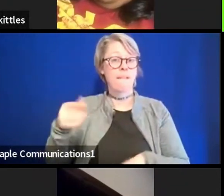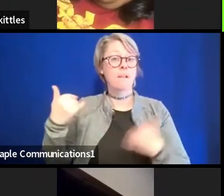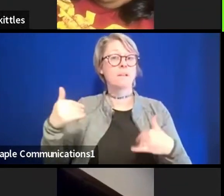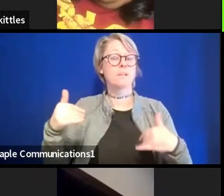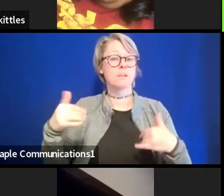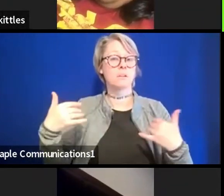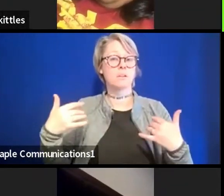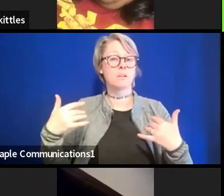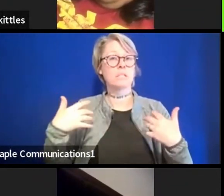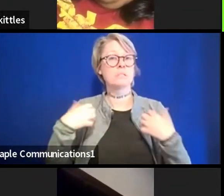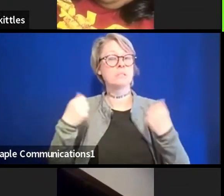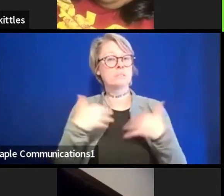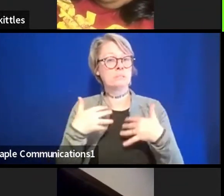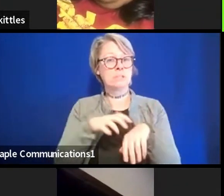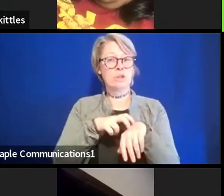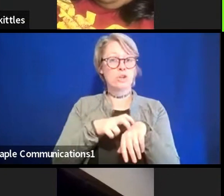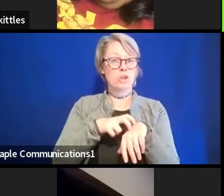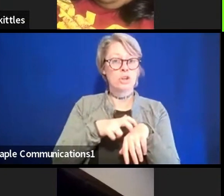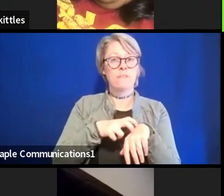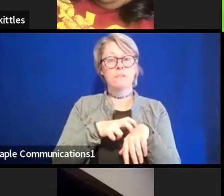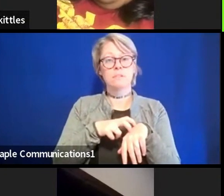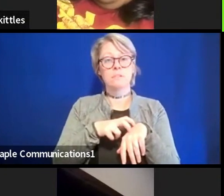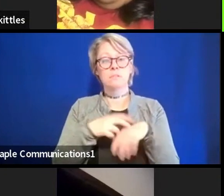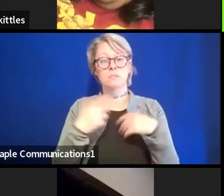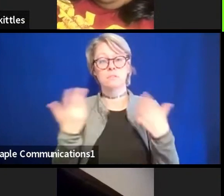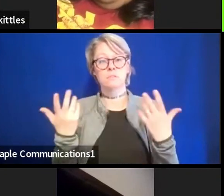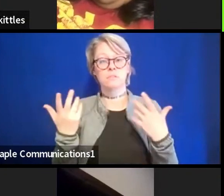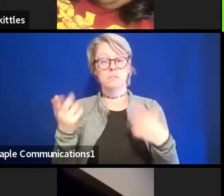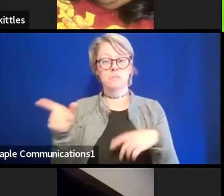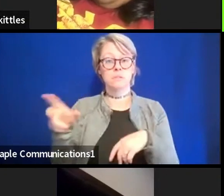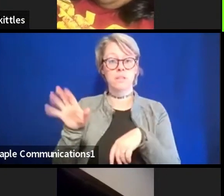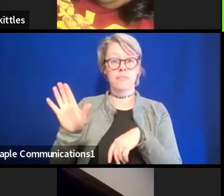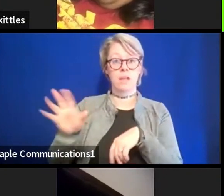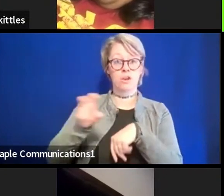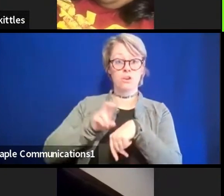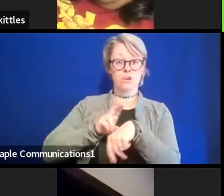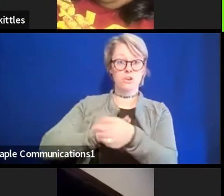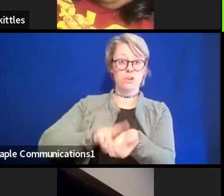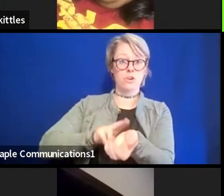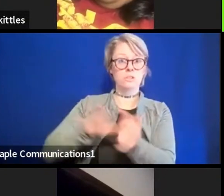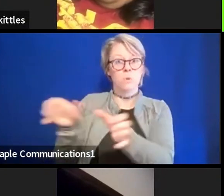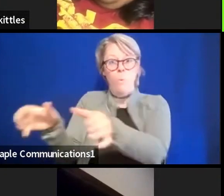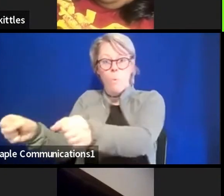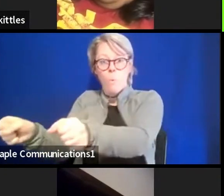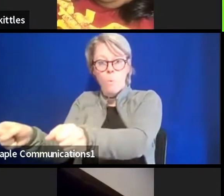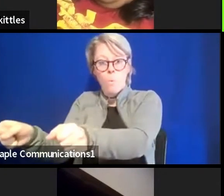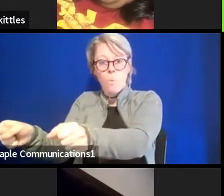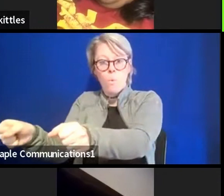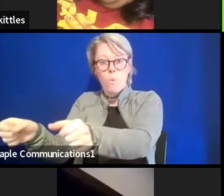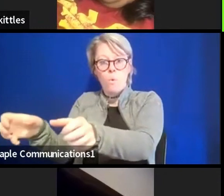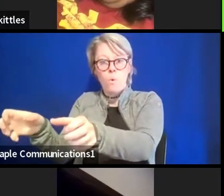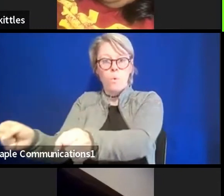very like tense and very nervous. So the nurse was holding her down, and this was at